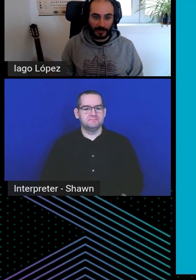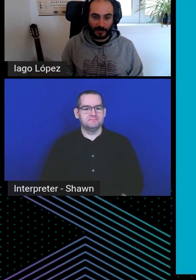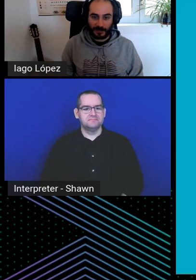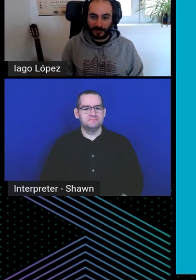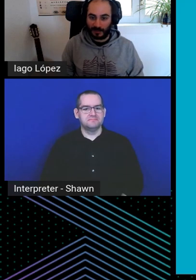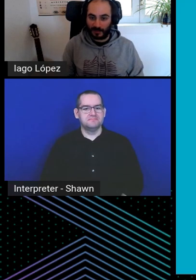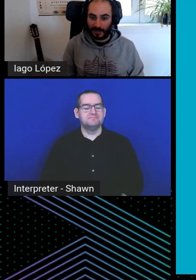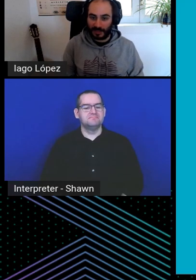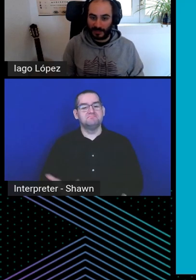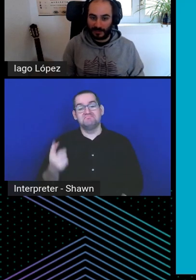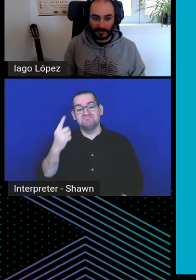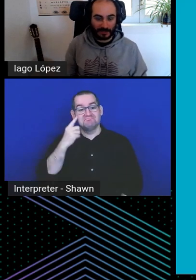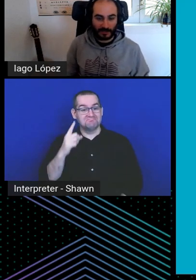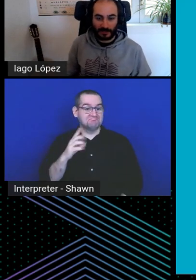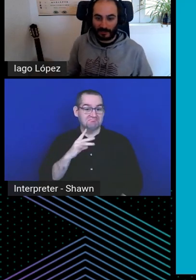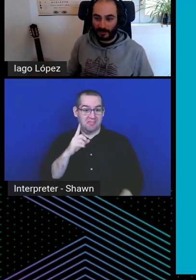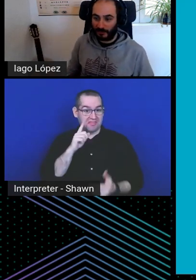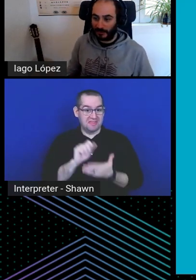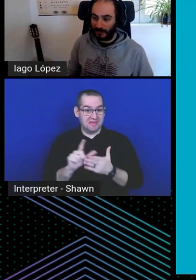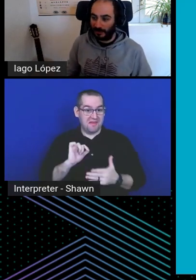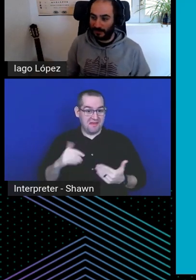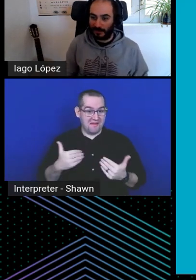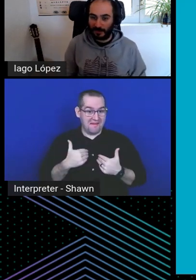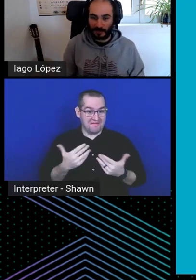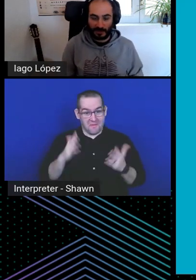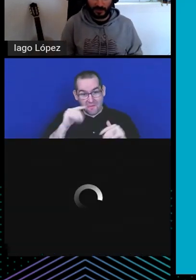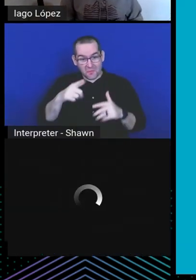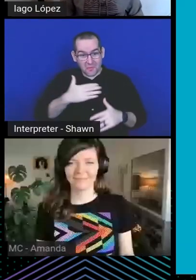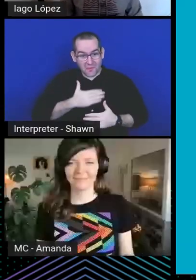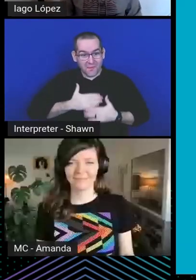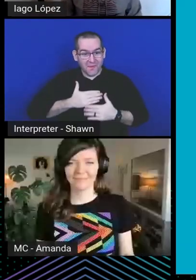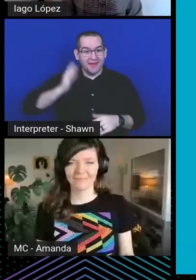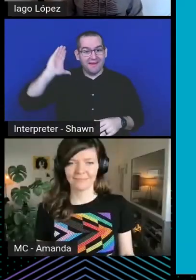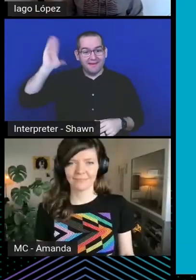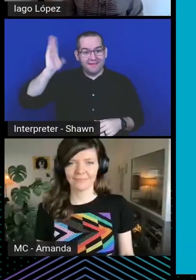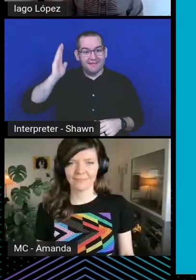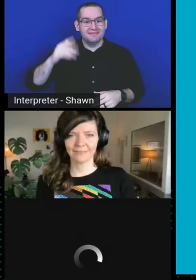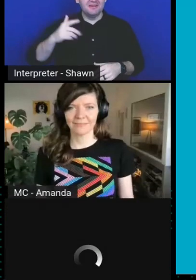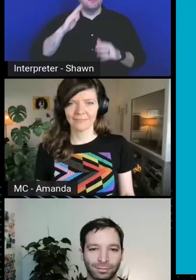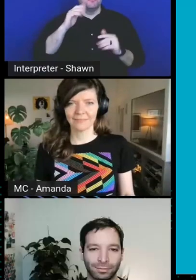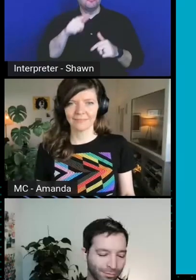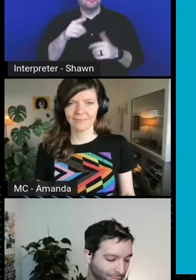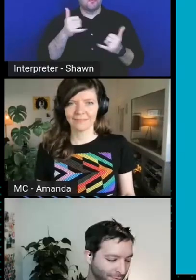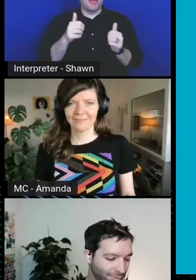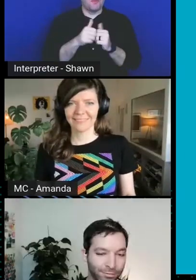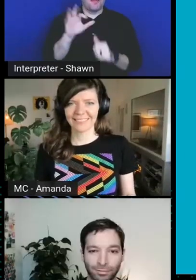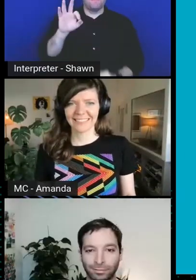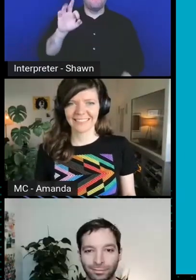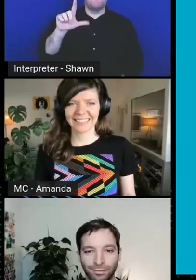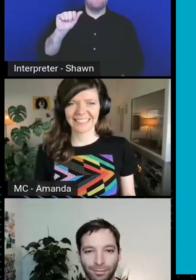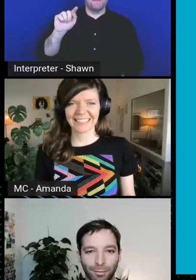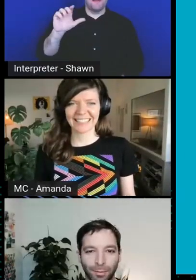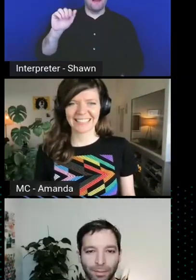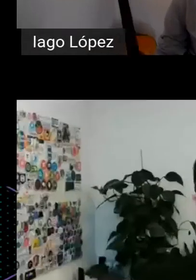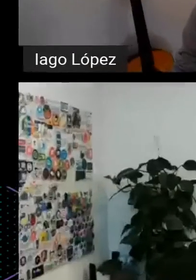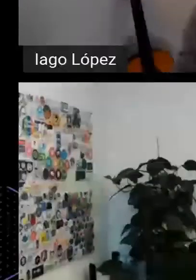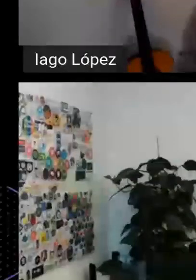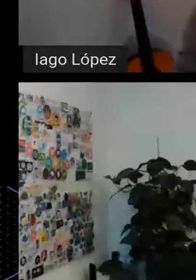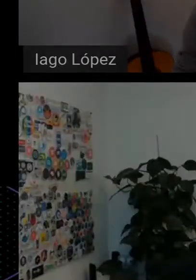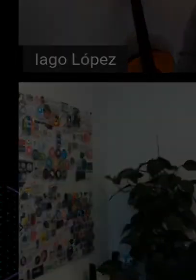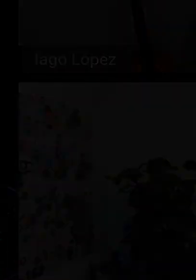Yeah, I think this is all I had. I hope you enjoyed this talk, and I hope you play with Flatcar and with Nomad.